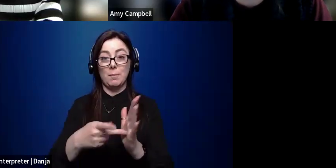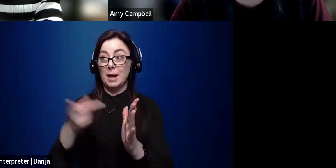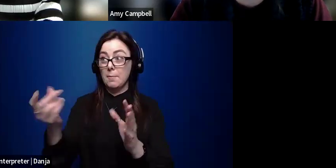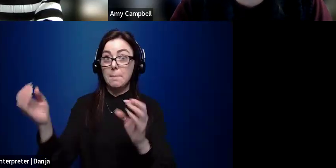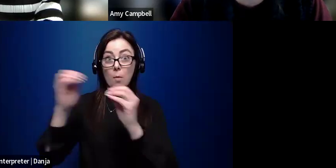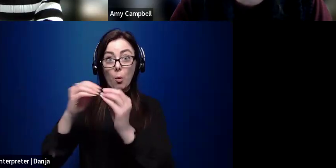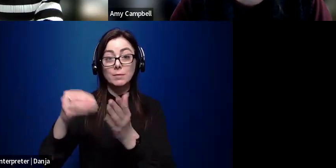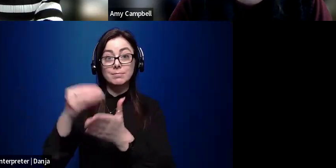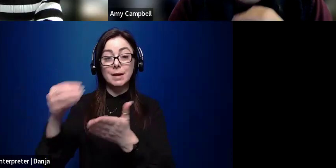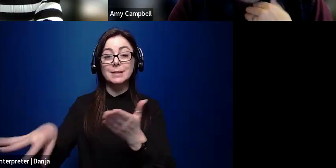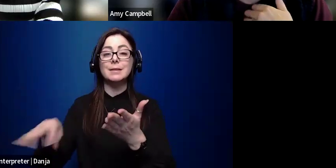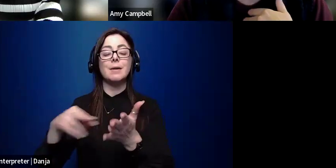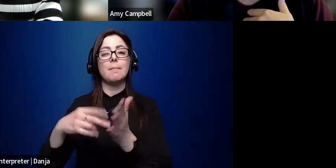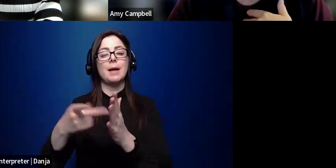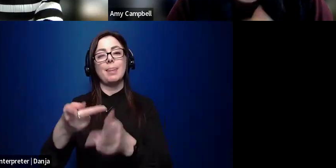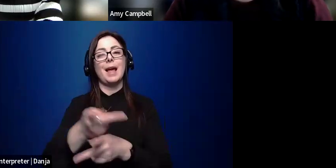people with disabilities.